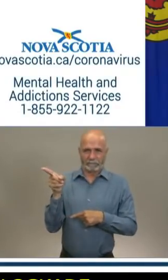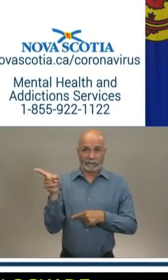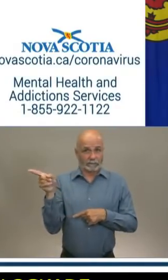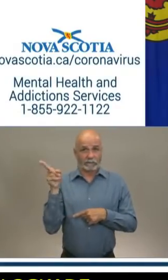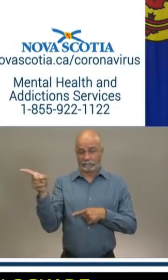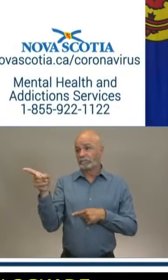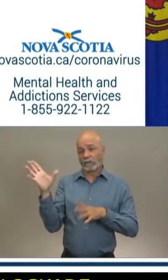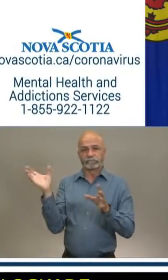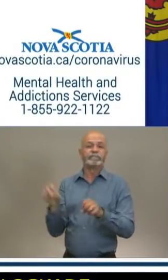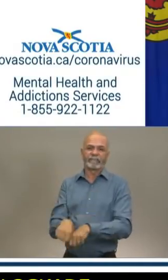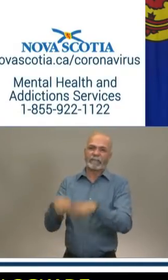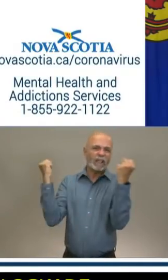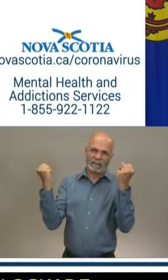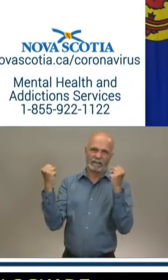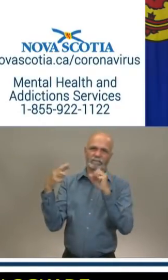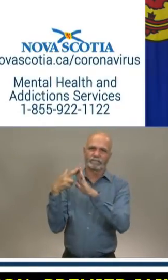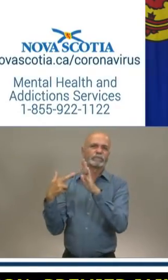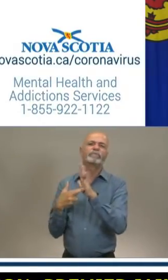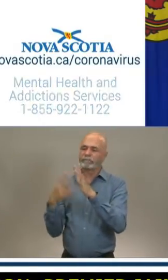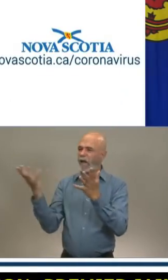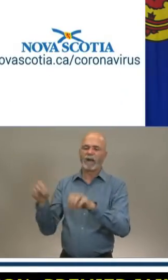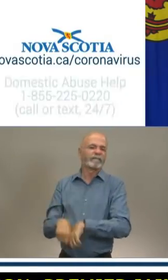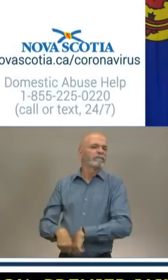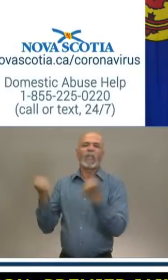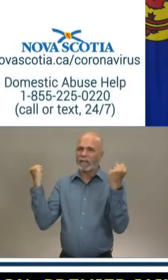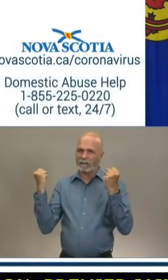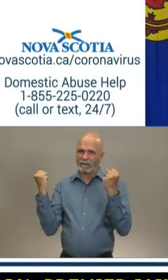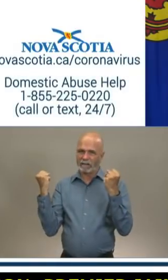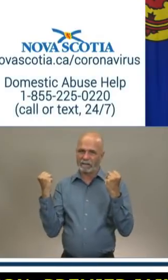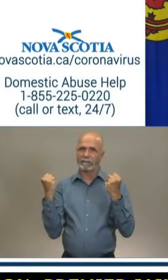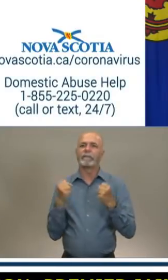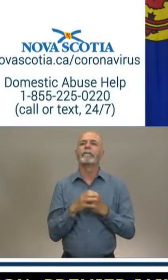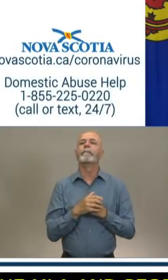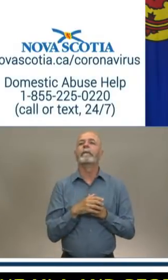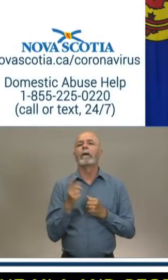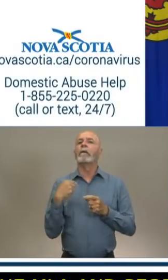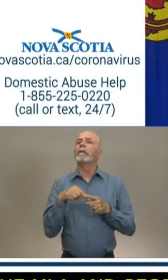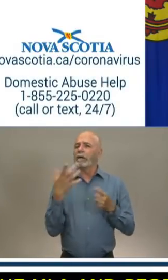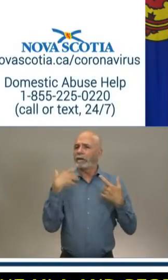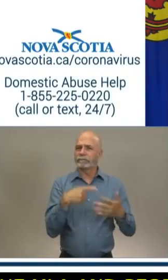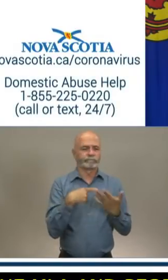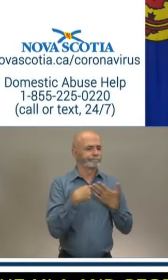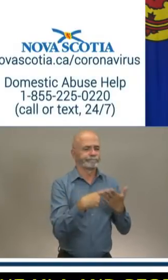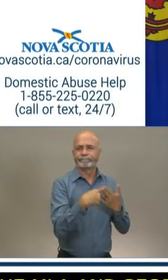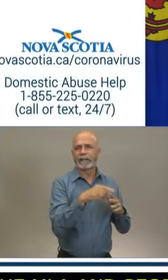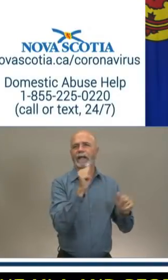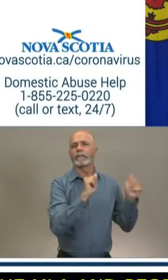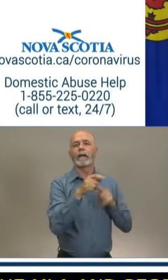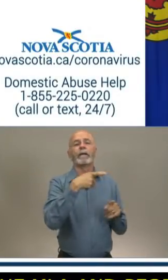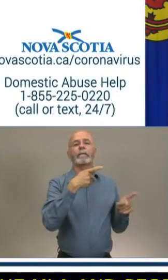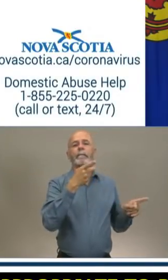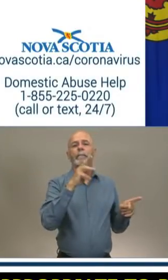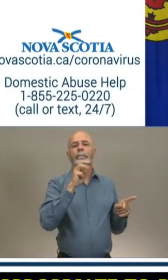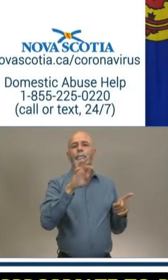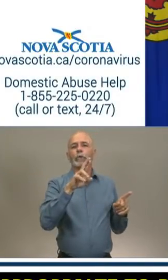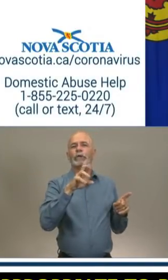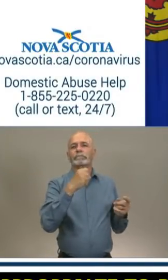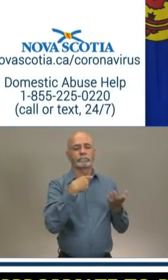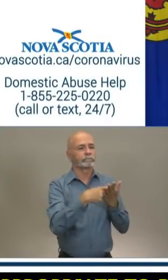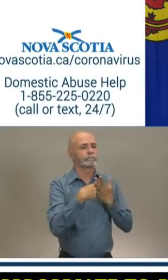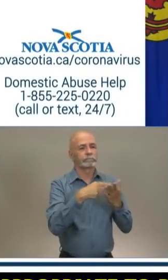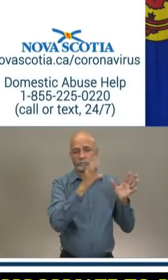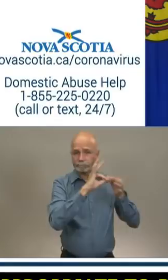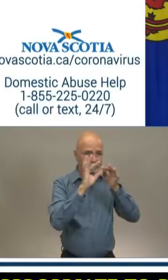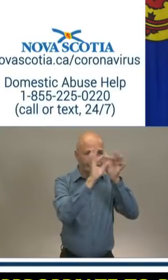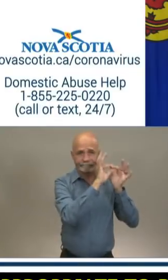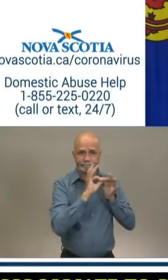province. But I continue to have conversations with the premiers. We've had many conversations over this period of time. I don't think